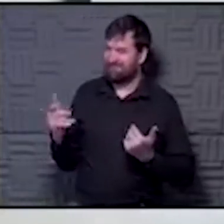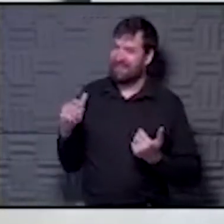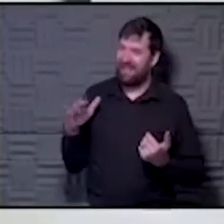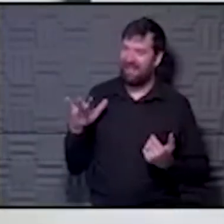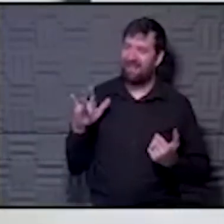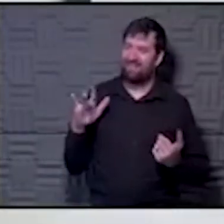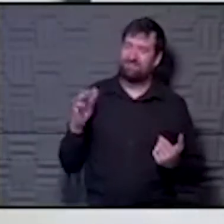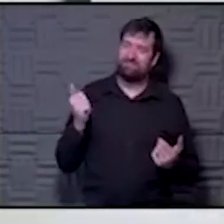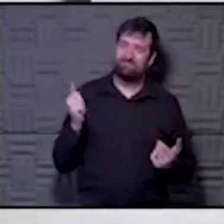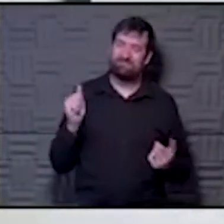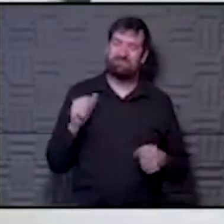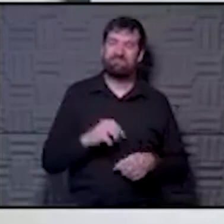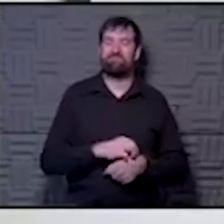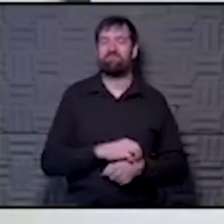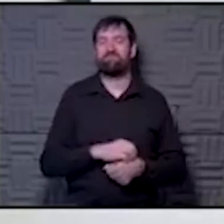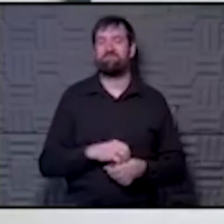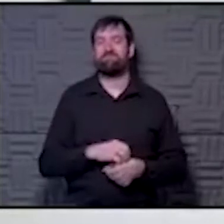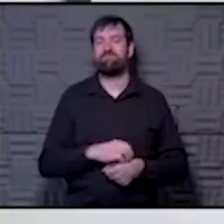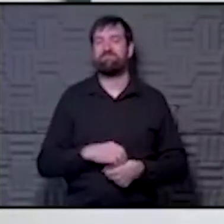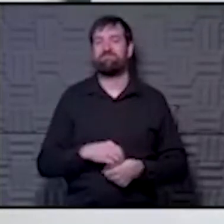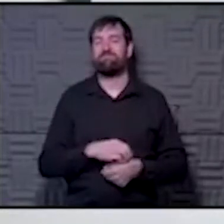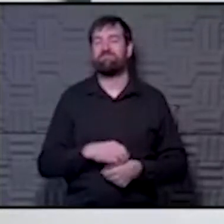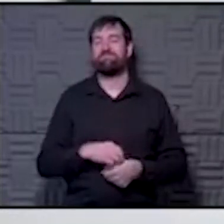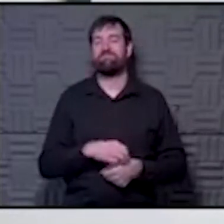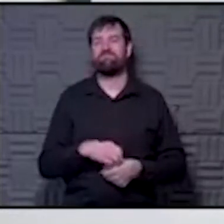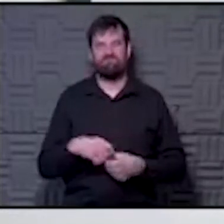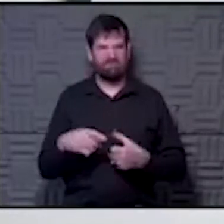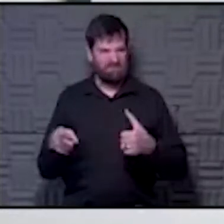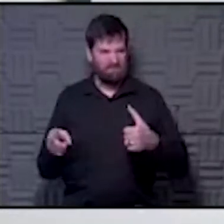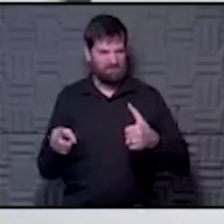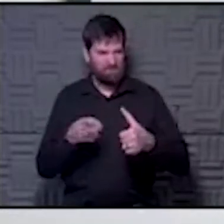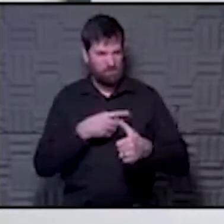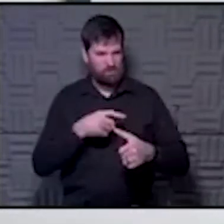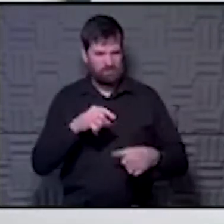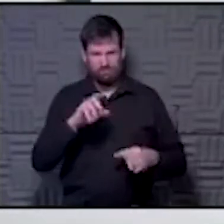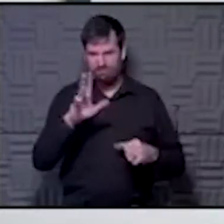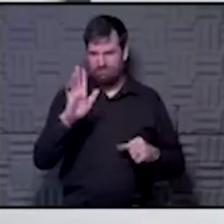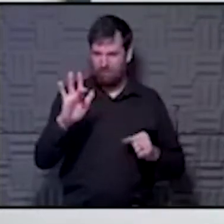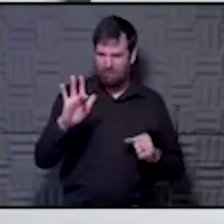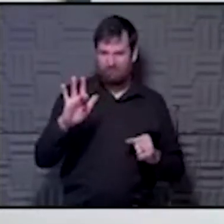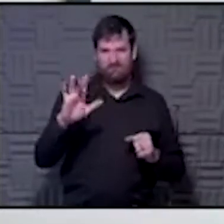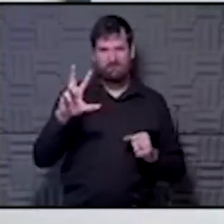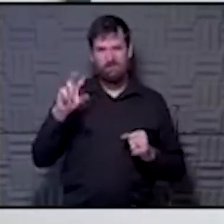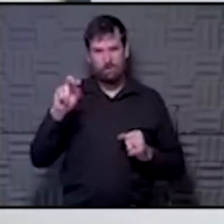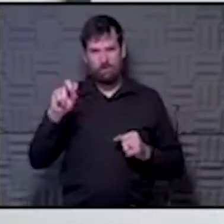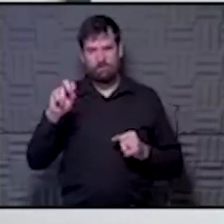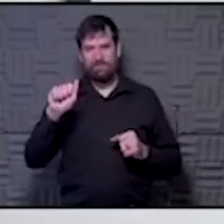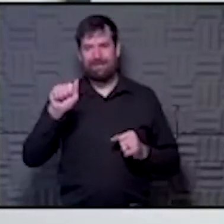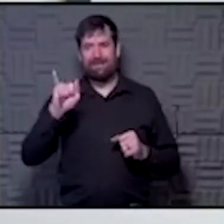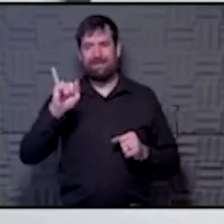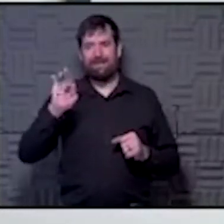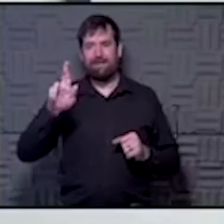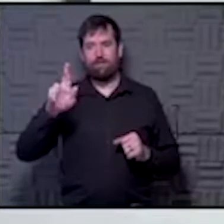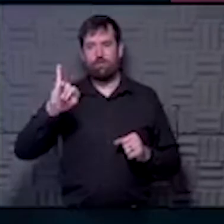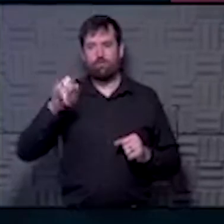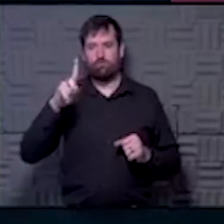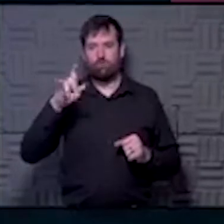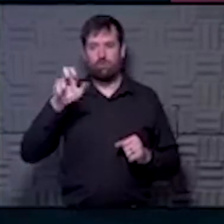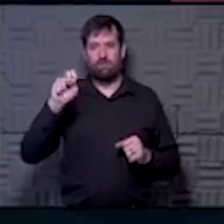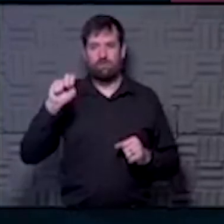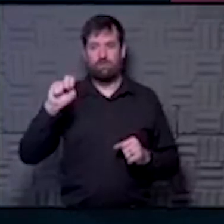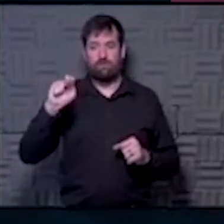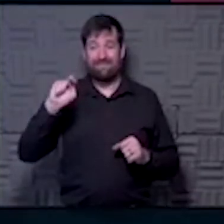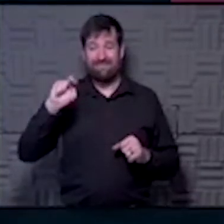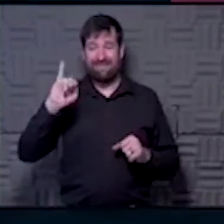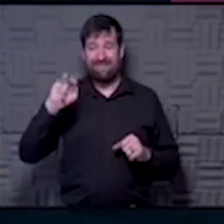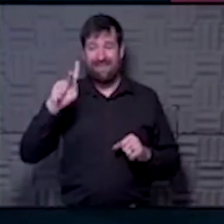It is the first, I think, 30, maybe 25 pair of Air Jordan Nikes. All right. Well, there you